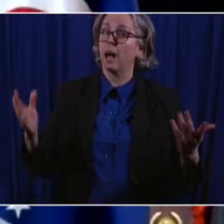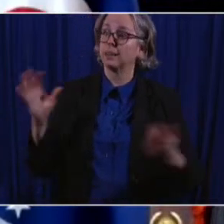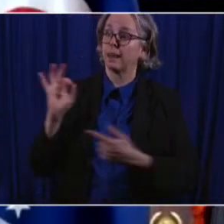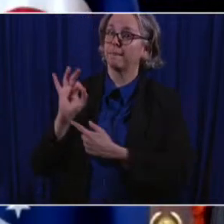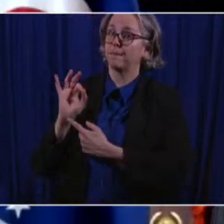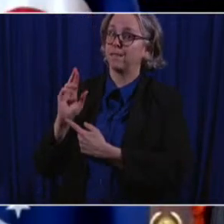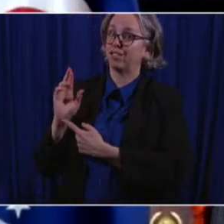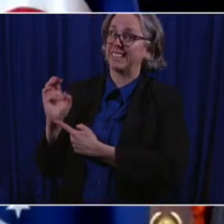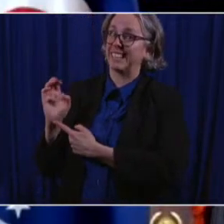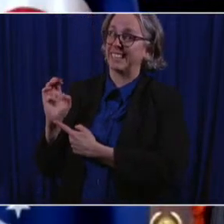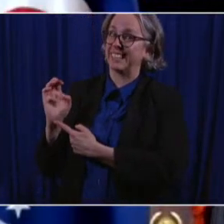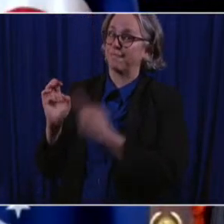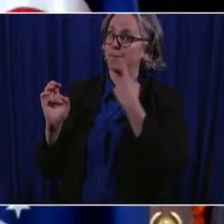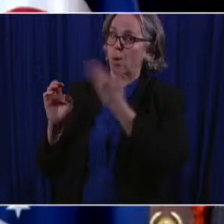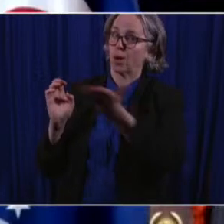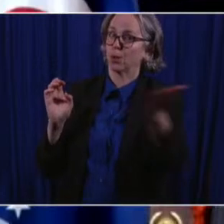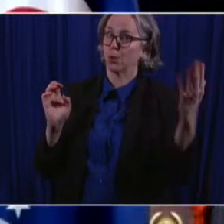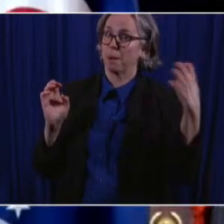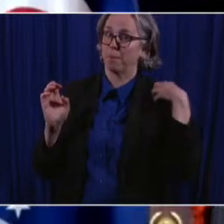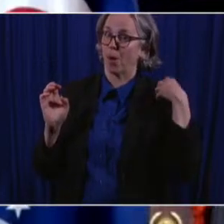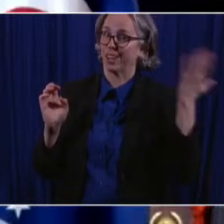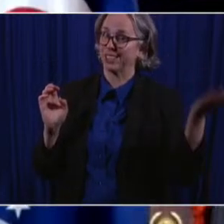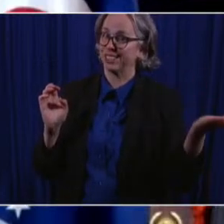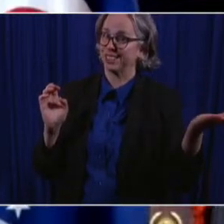this toolkit. As I mentioned, I want to repeat,